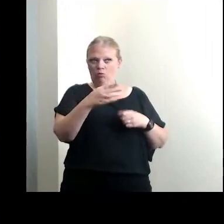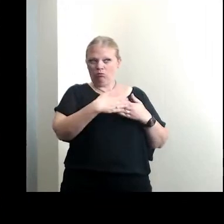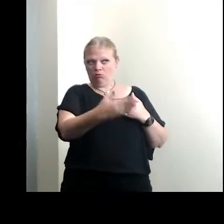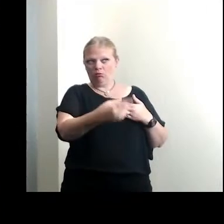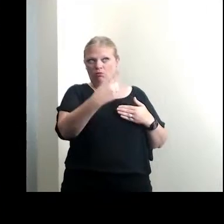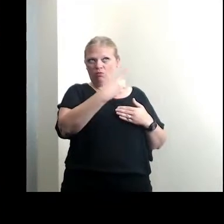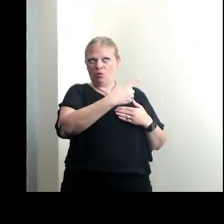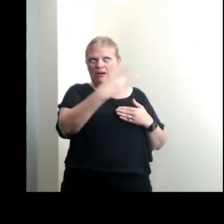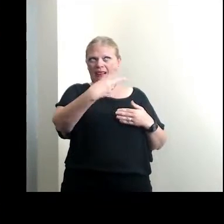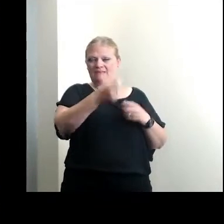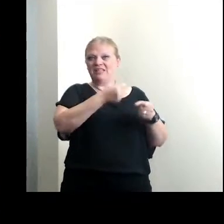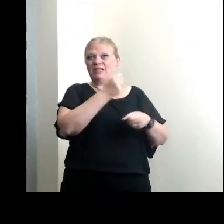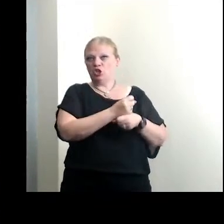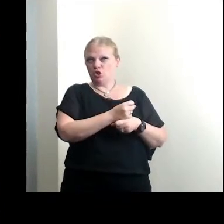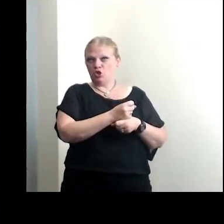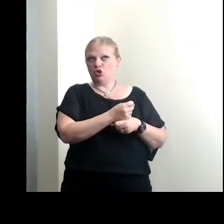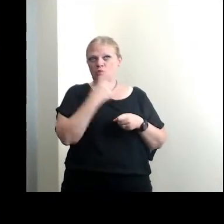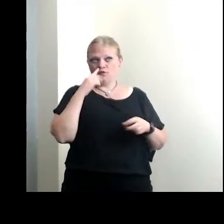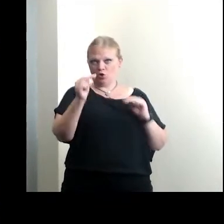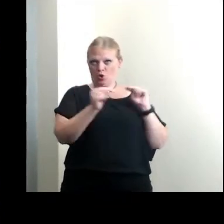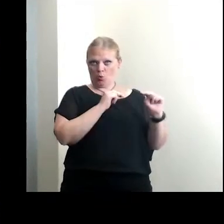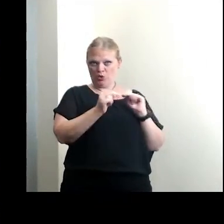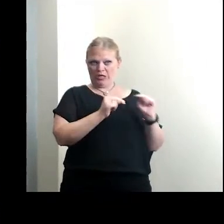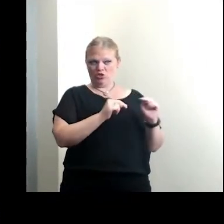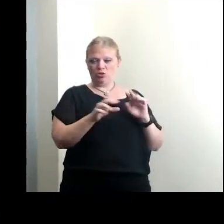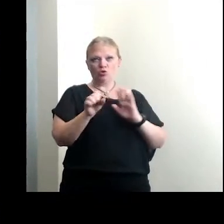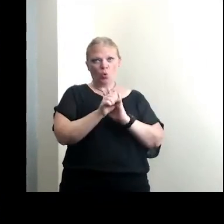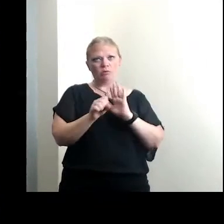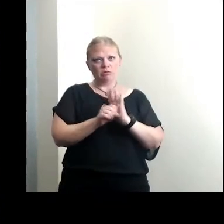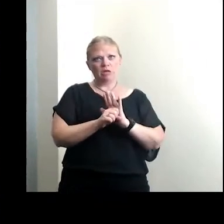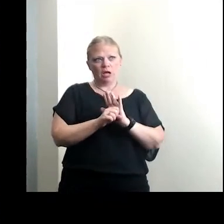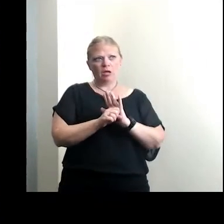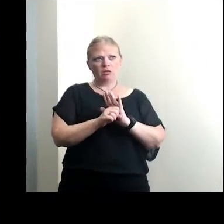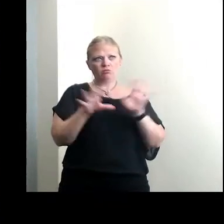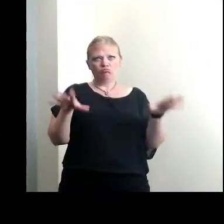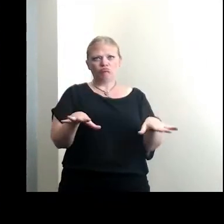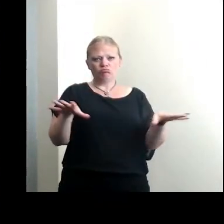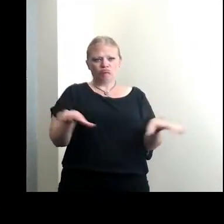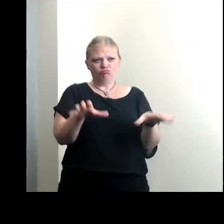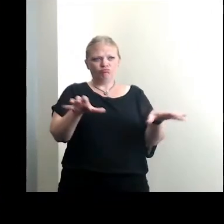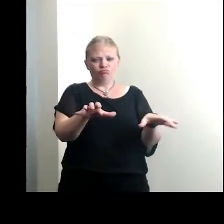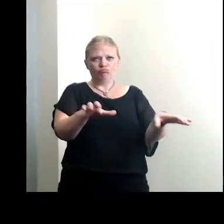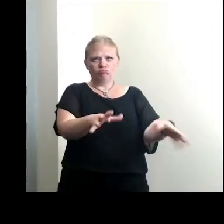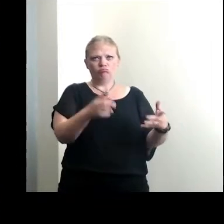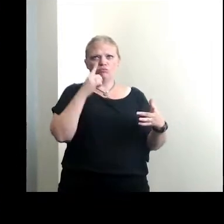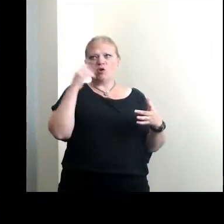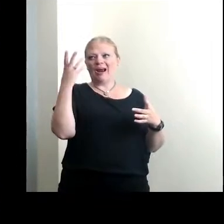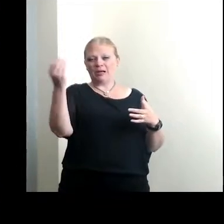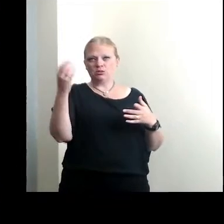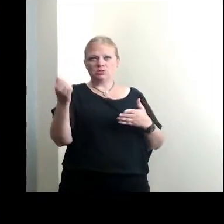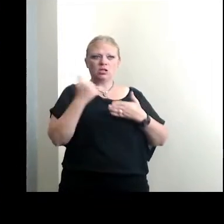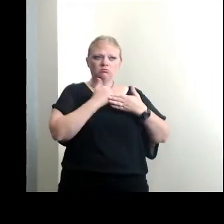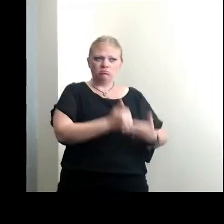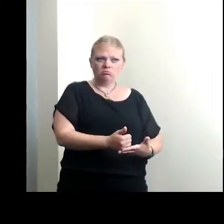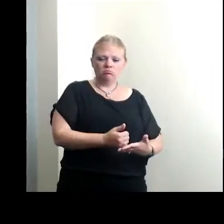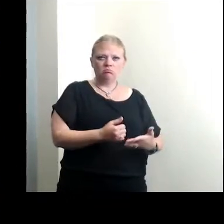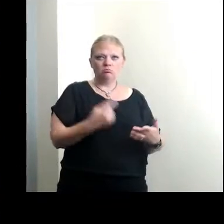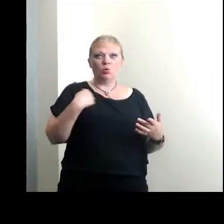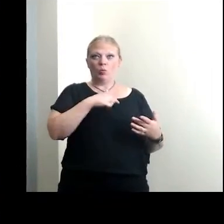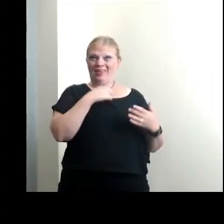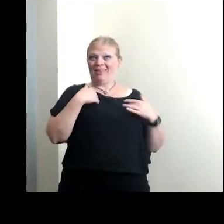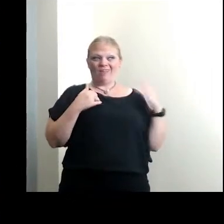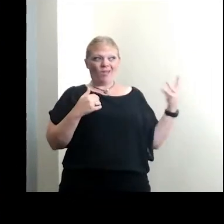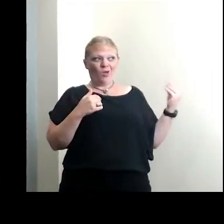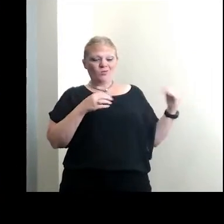so associated with the negotiations. So the state has taken action to bring in outside counsel and outside consultants to help them. We have